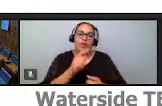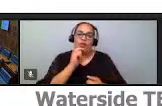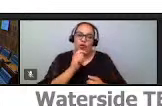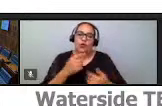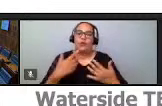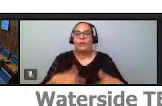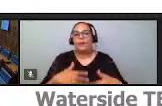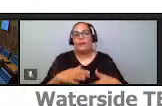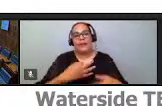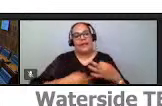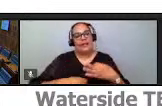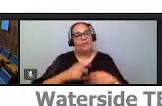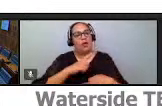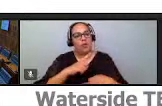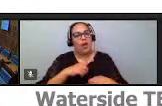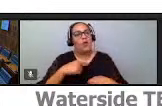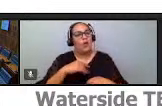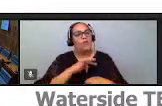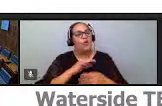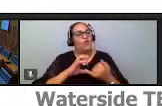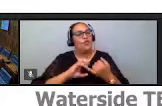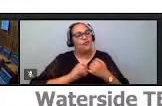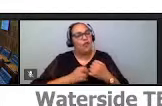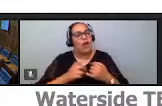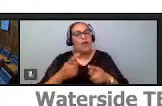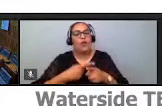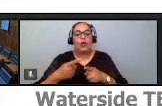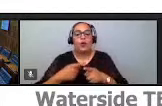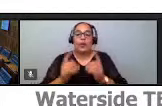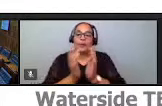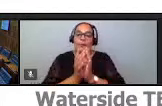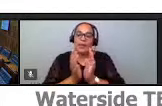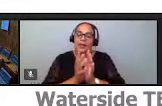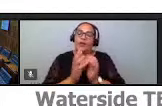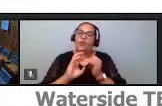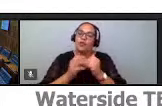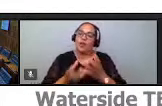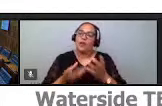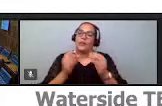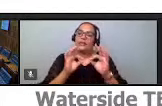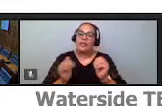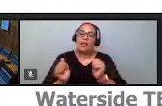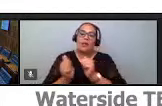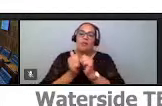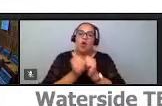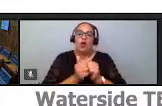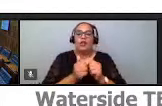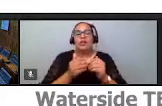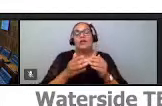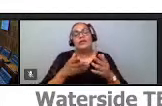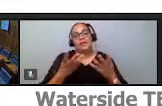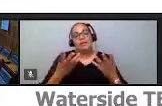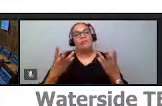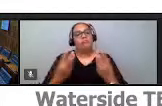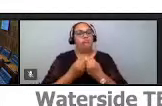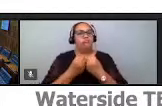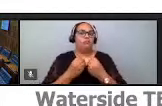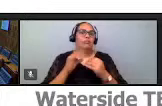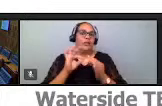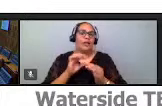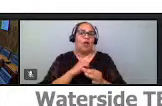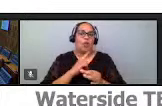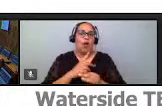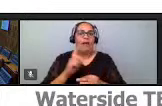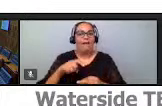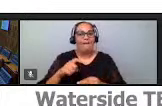quite a lot because we always try at these weekly meetings to actually get the stakeholders The Shipping Lines in particular because we have